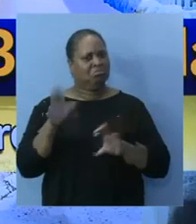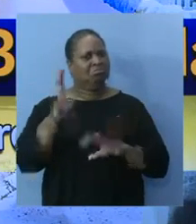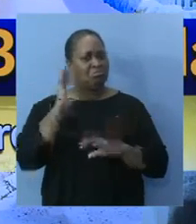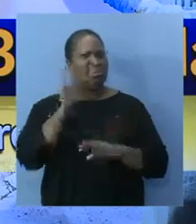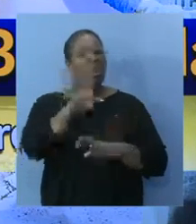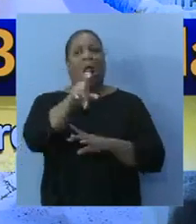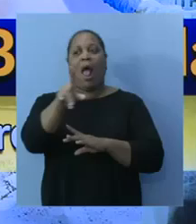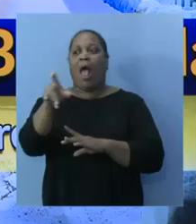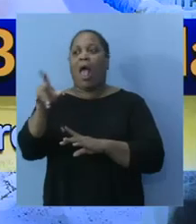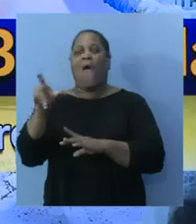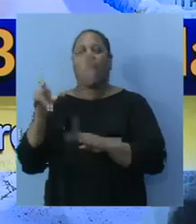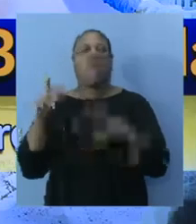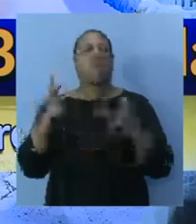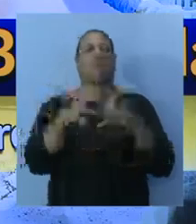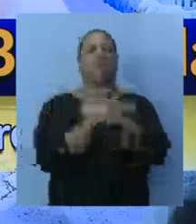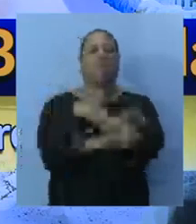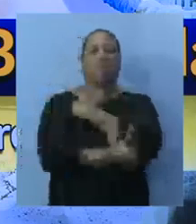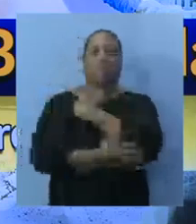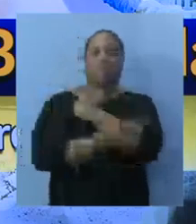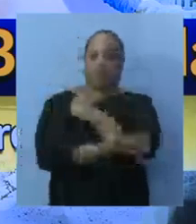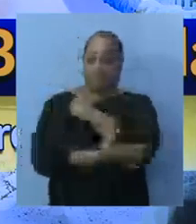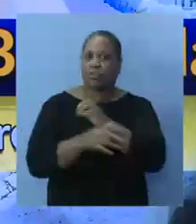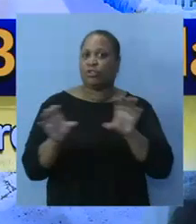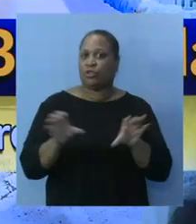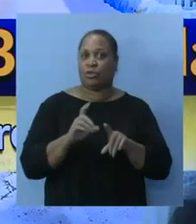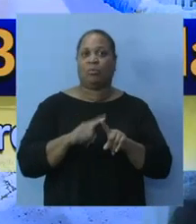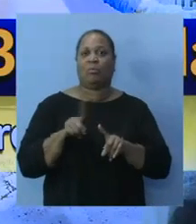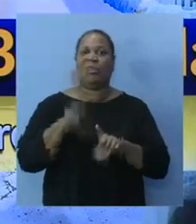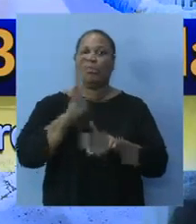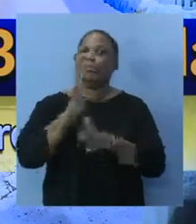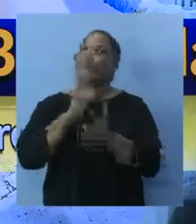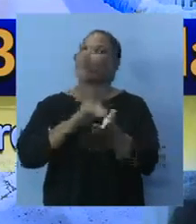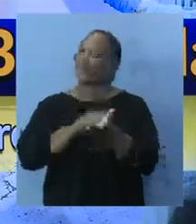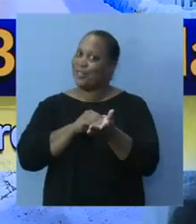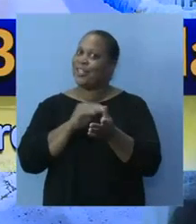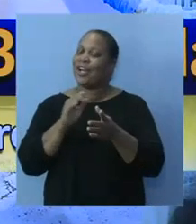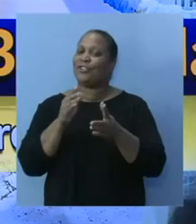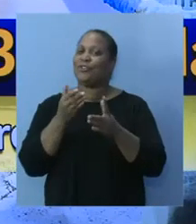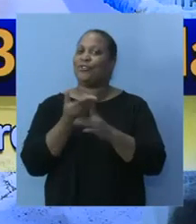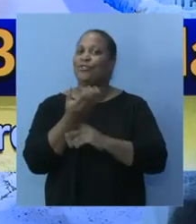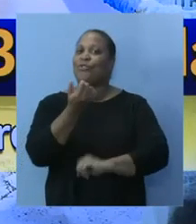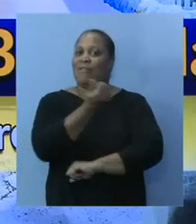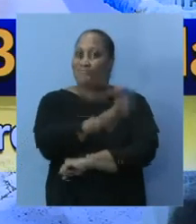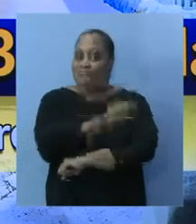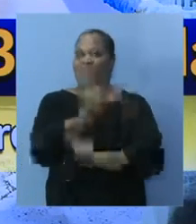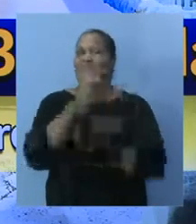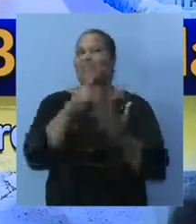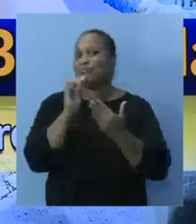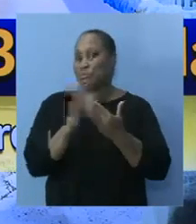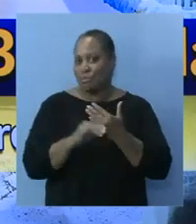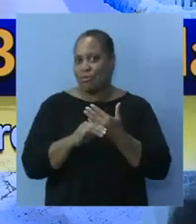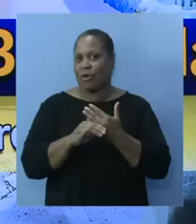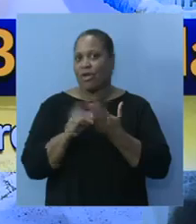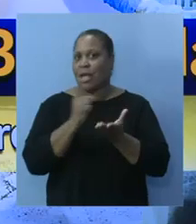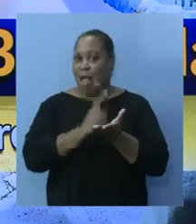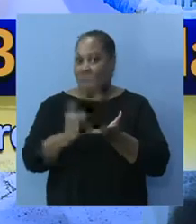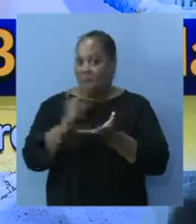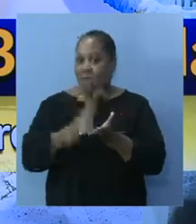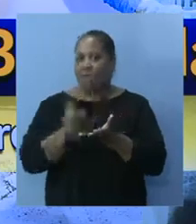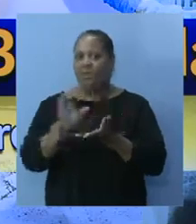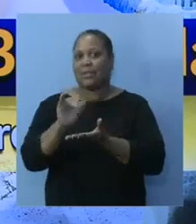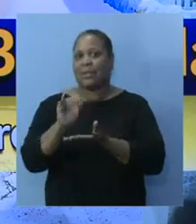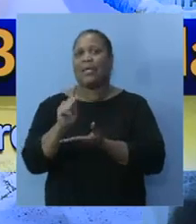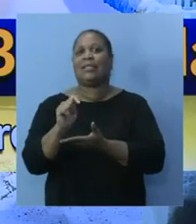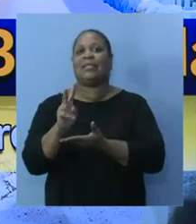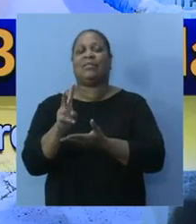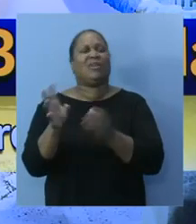people of the country to do. But what's most important is to talk to your doctor. And through the vaccines program that is every week on CITV, there's